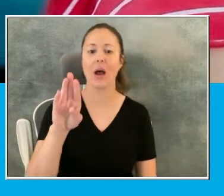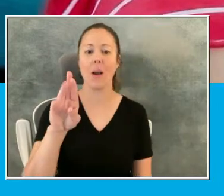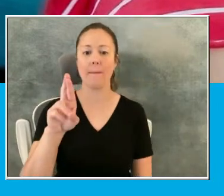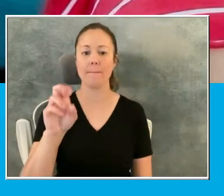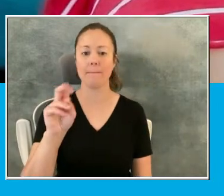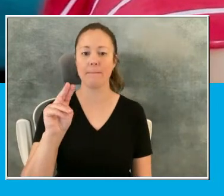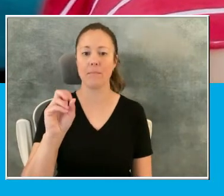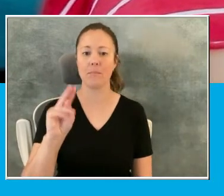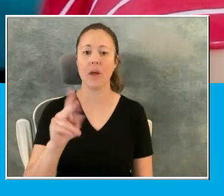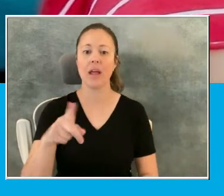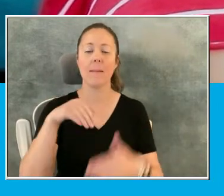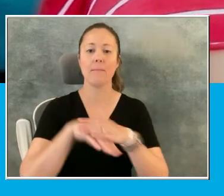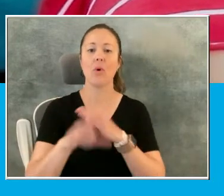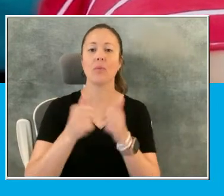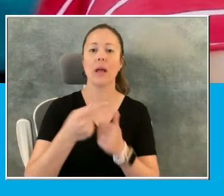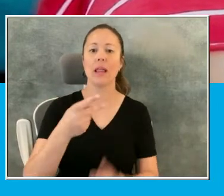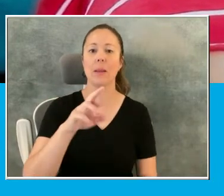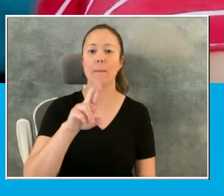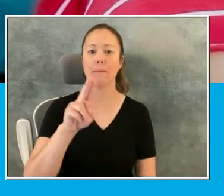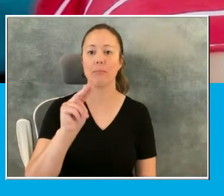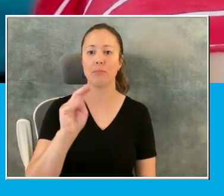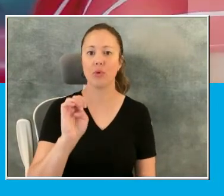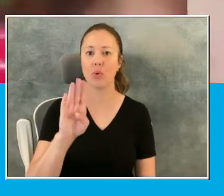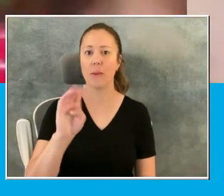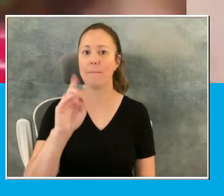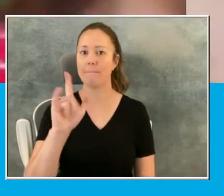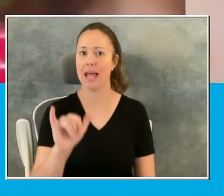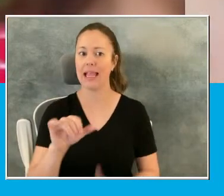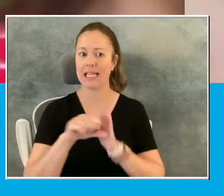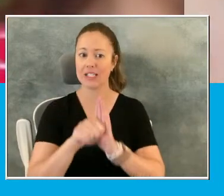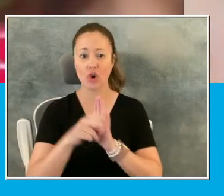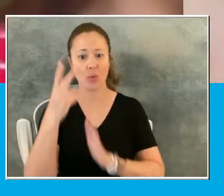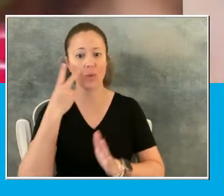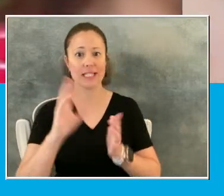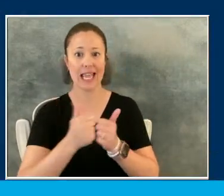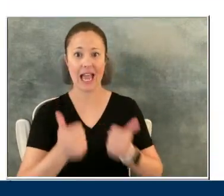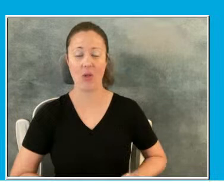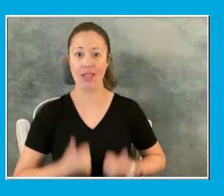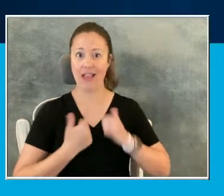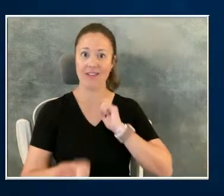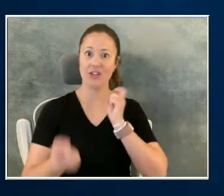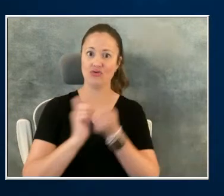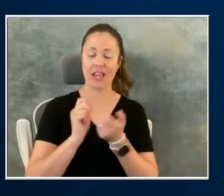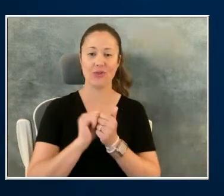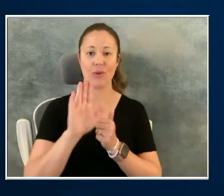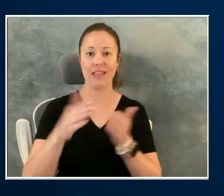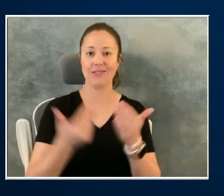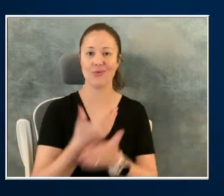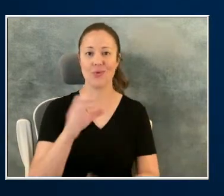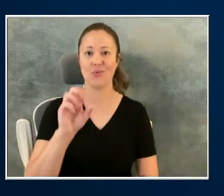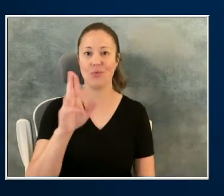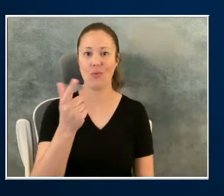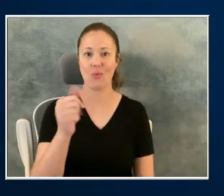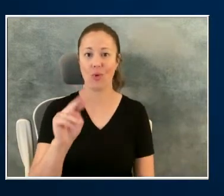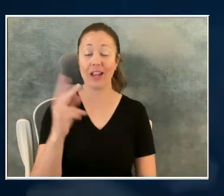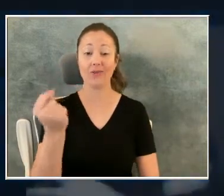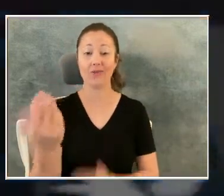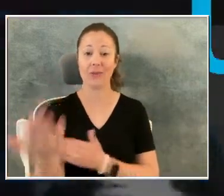with prune belly syndrome, and see how life has changed with his new life-saving organ. Tuesday at 8.